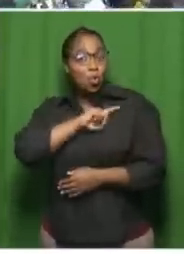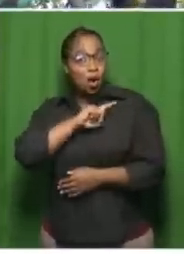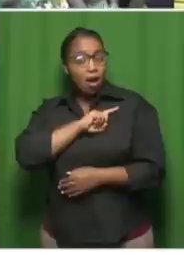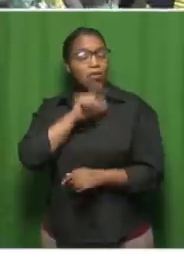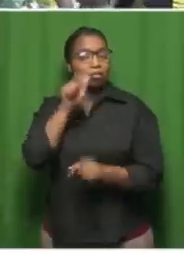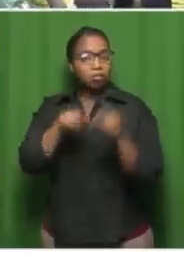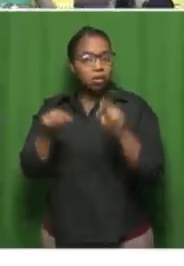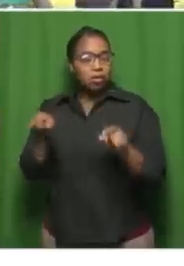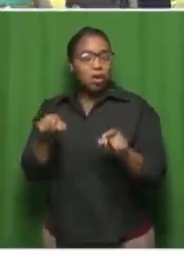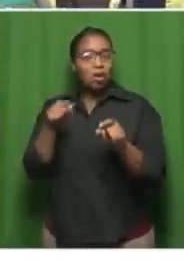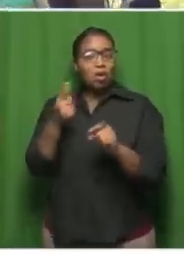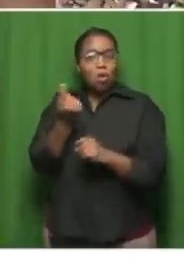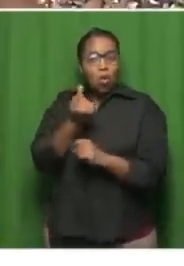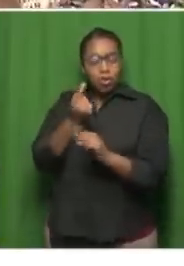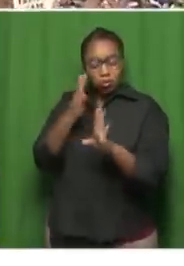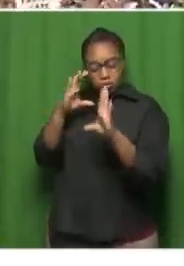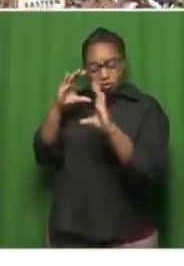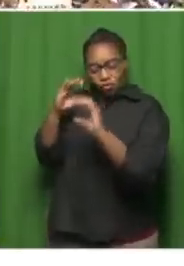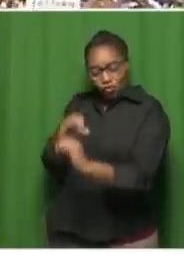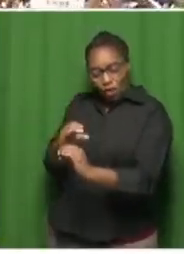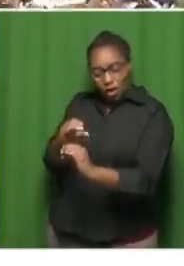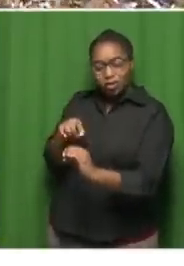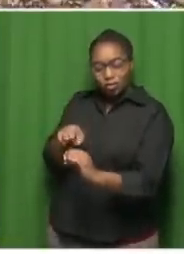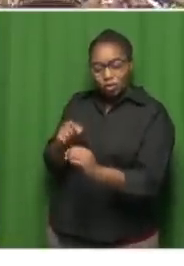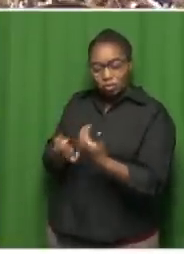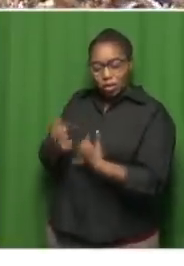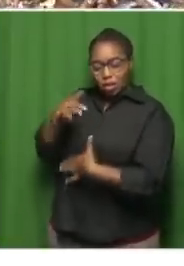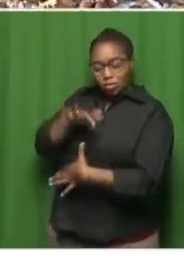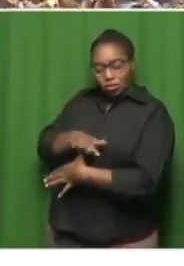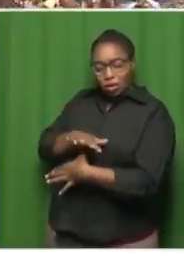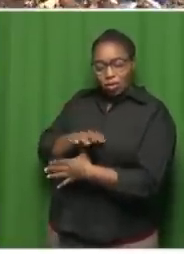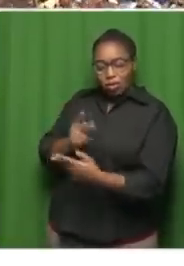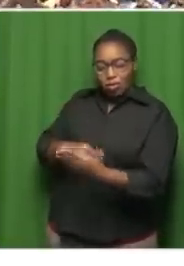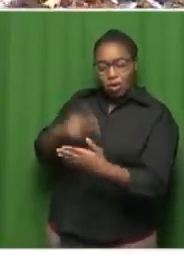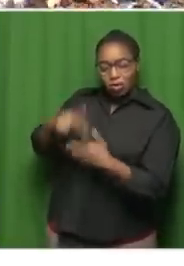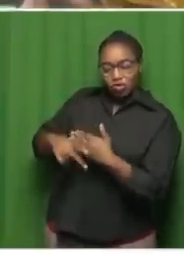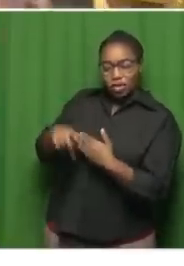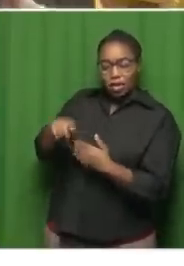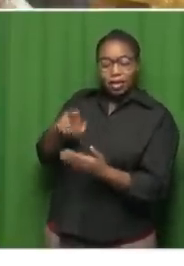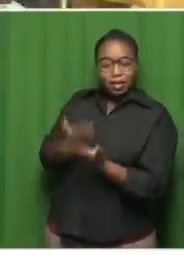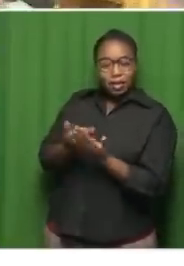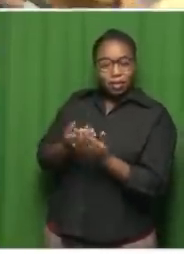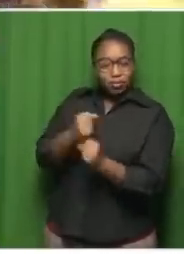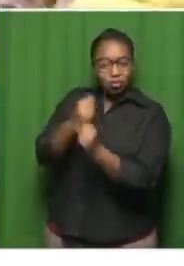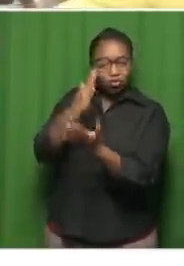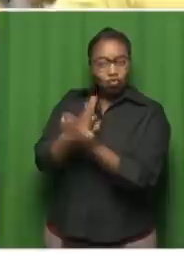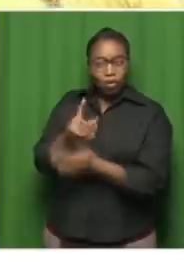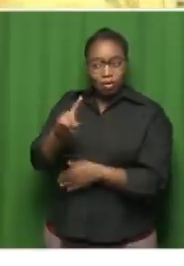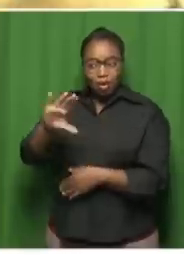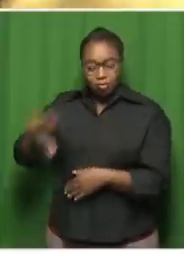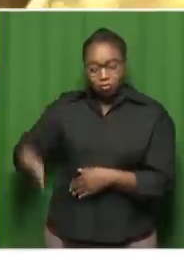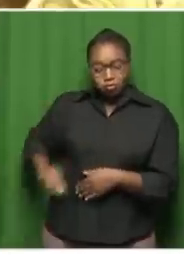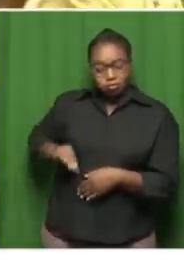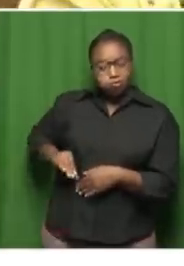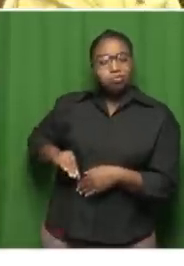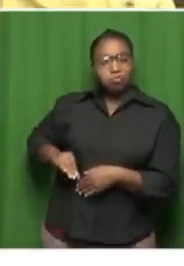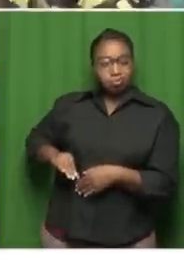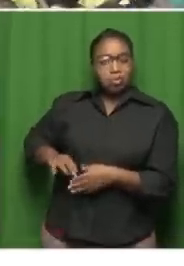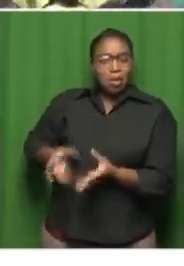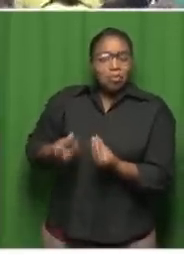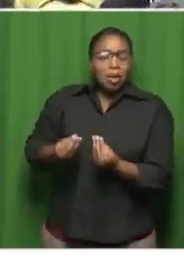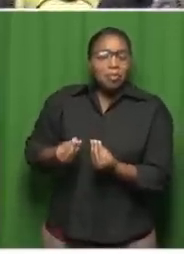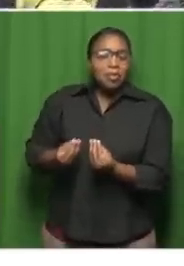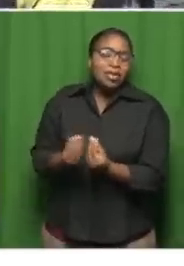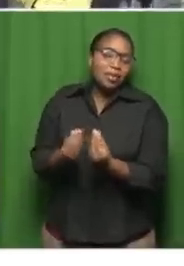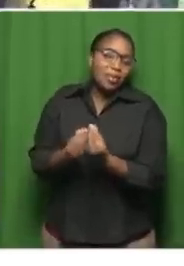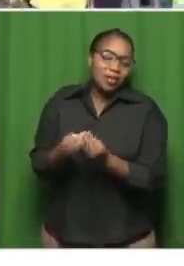are only geared to prioritize projects that will ensure that their pockets are filled. If you've got